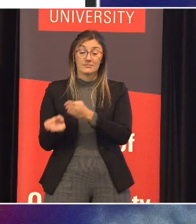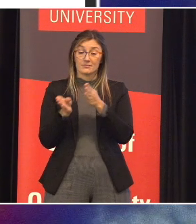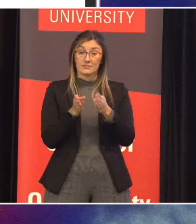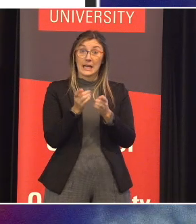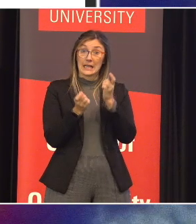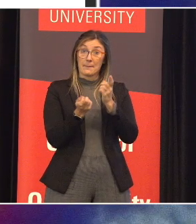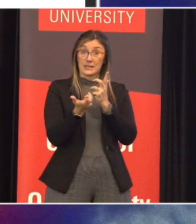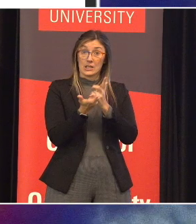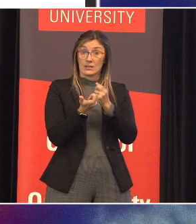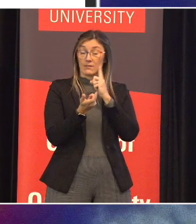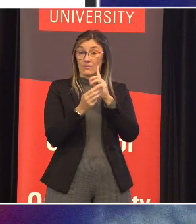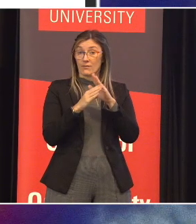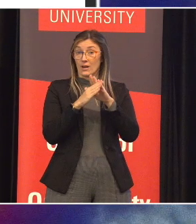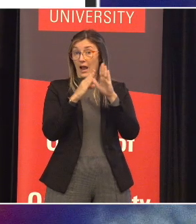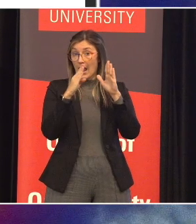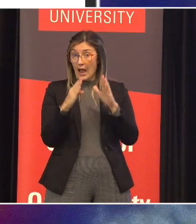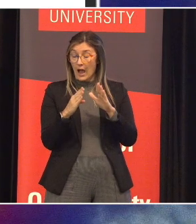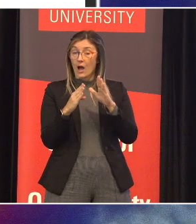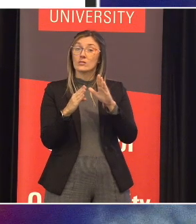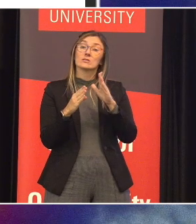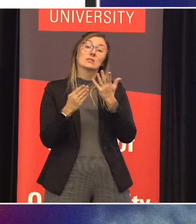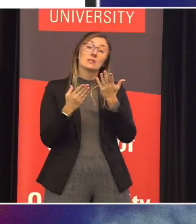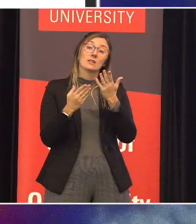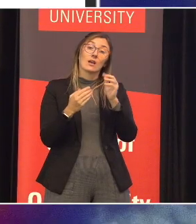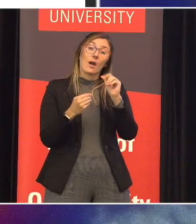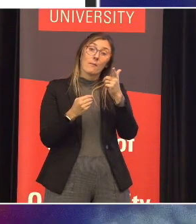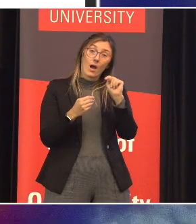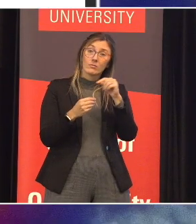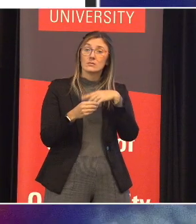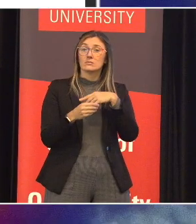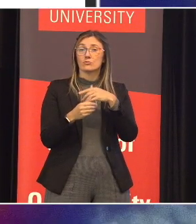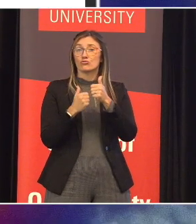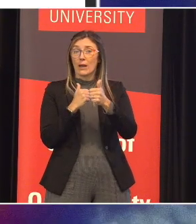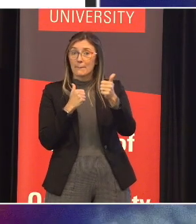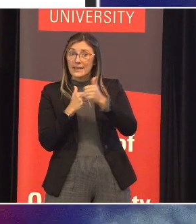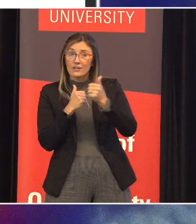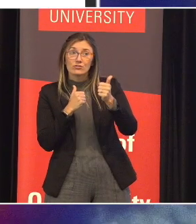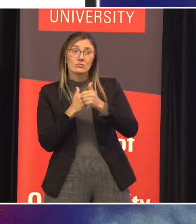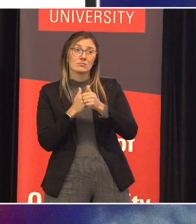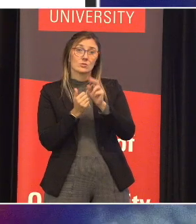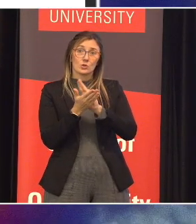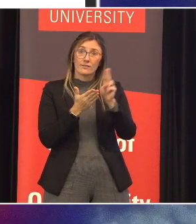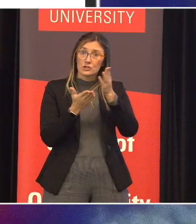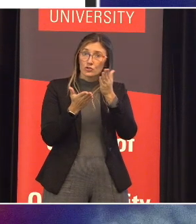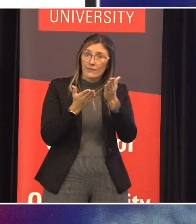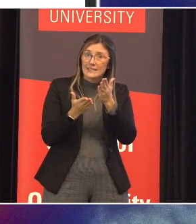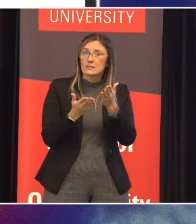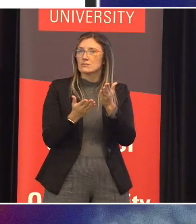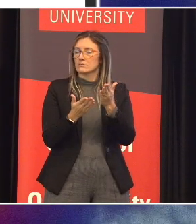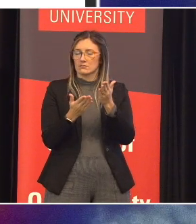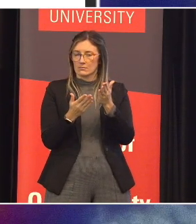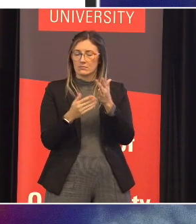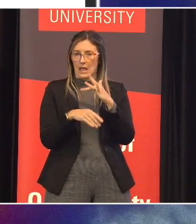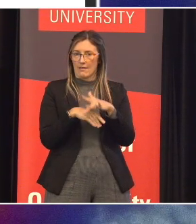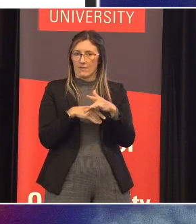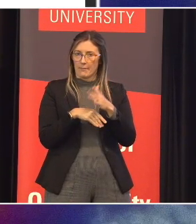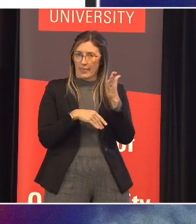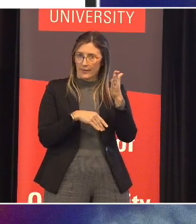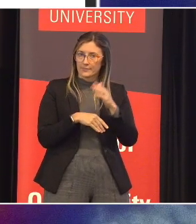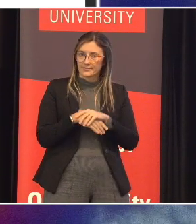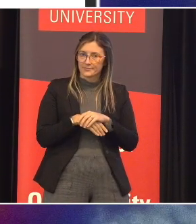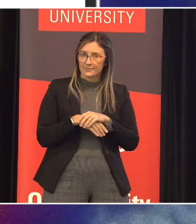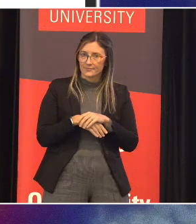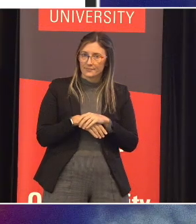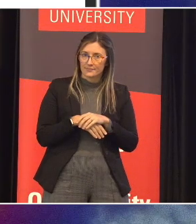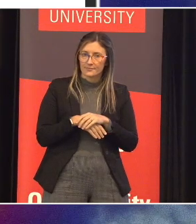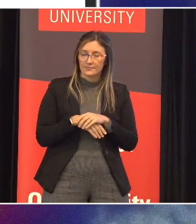in housing or transportation, the university services, that site's going to help you. Where I want you